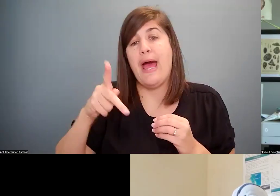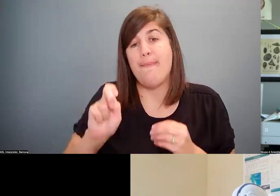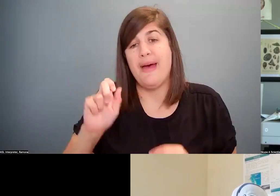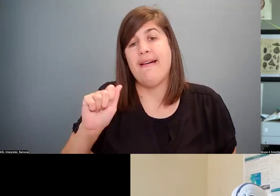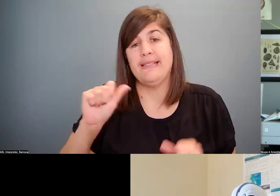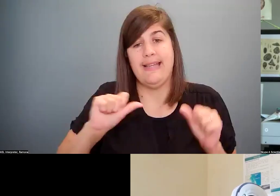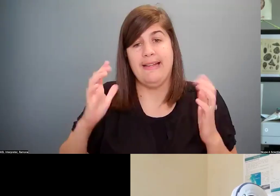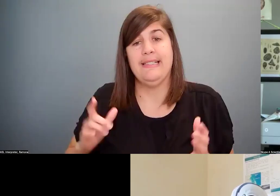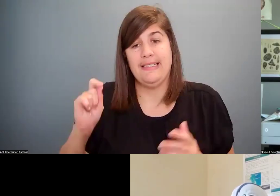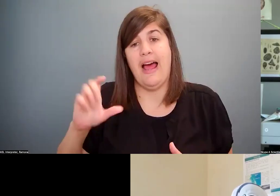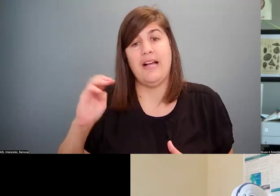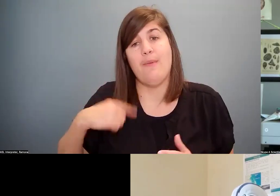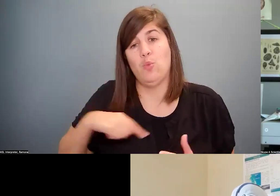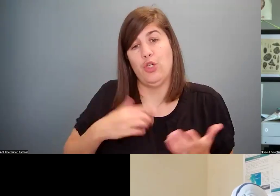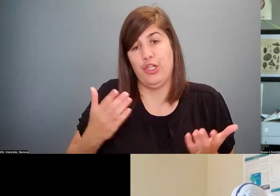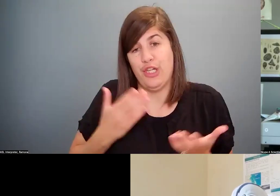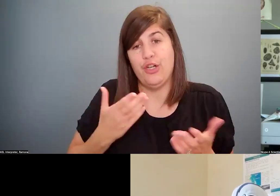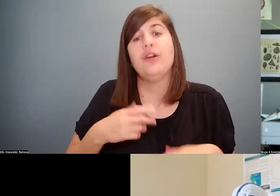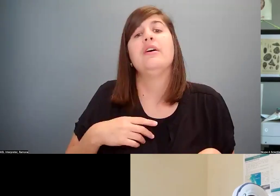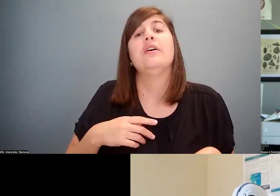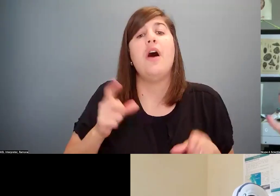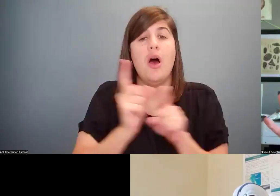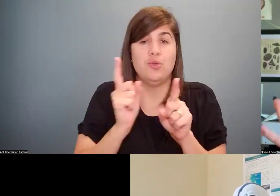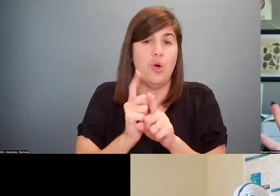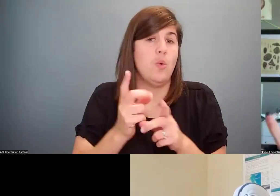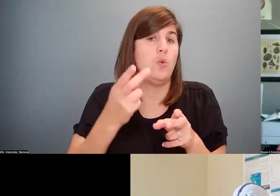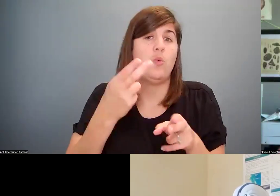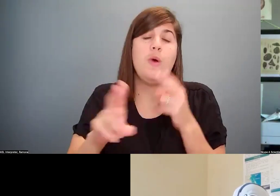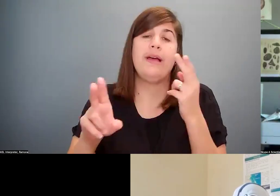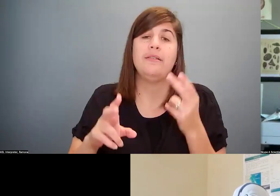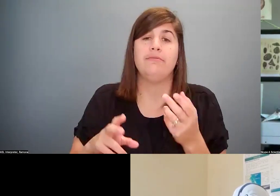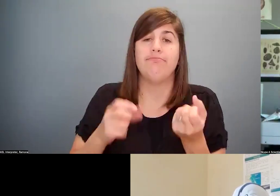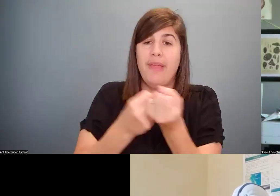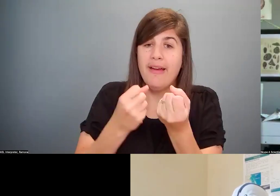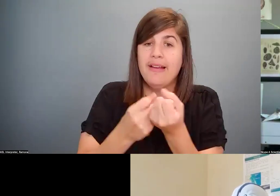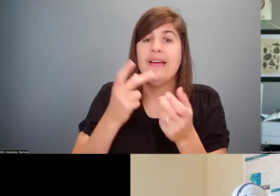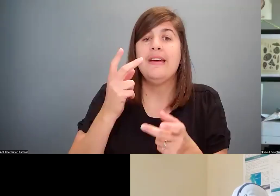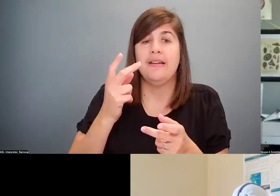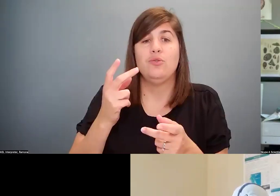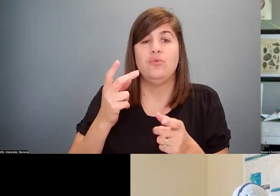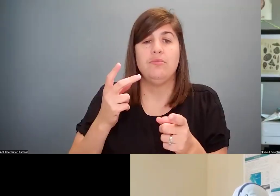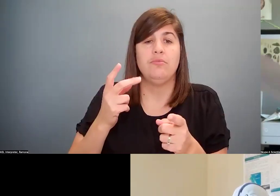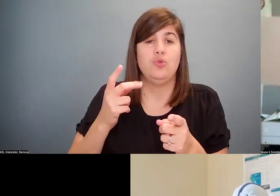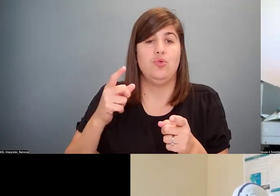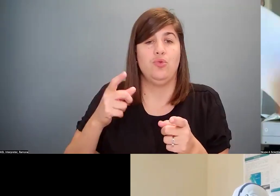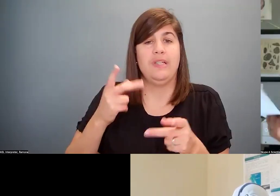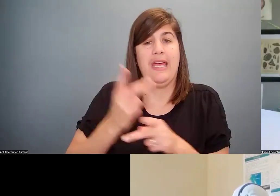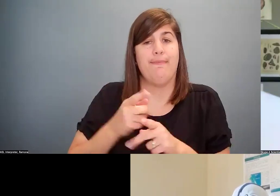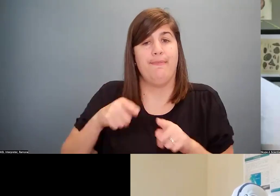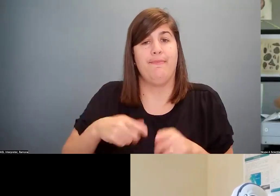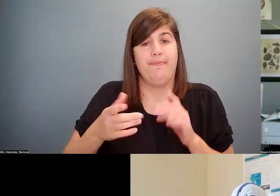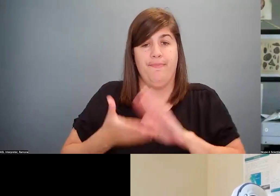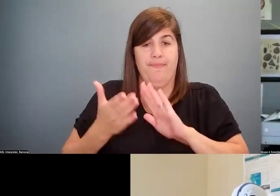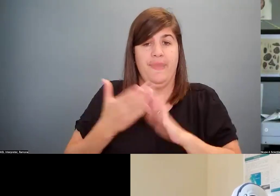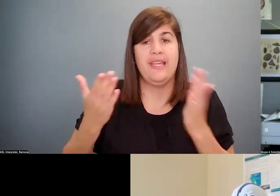skypeascientist.com, we're here for you. Also, just like a quick plug to keep the lights on over here. This